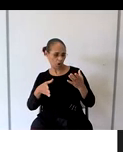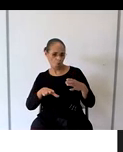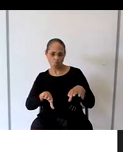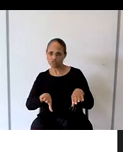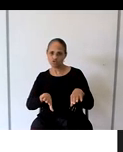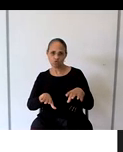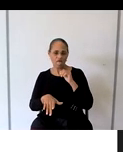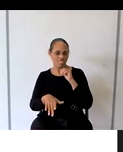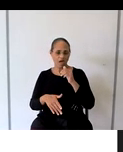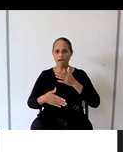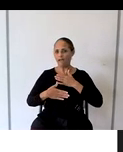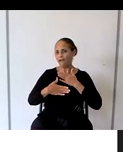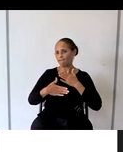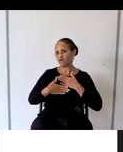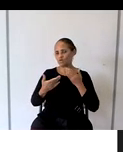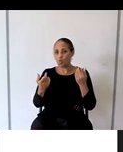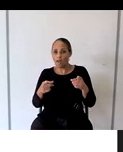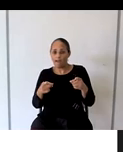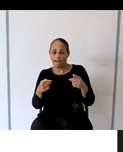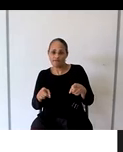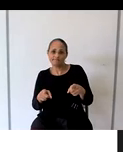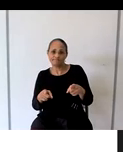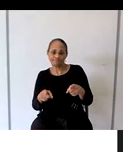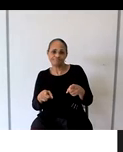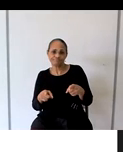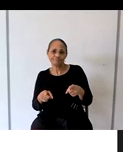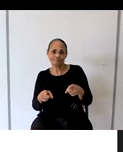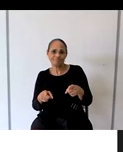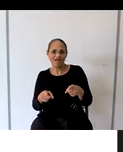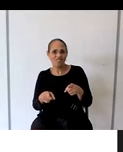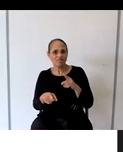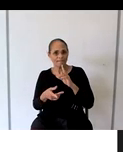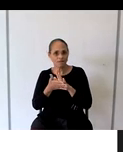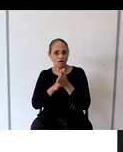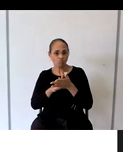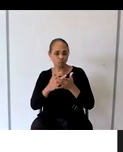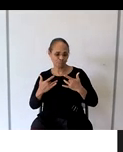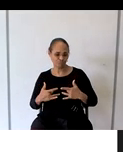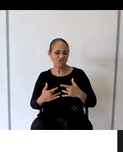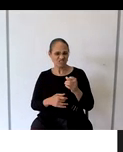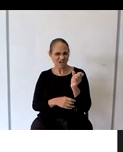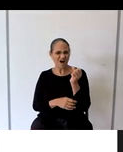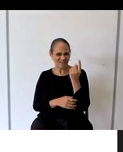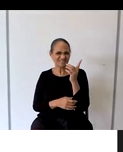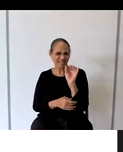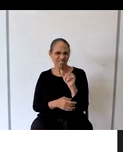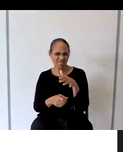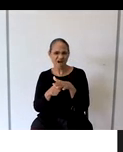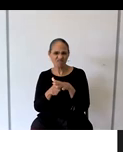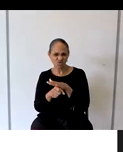or they're not happy with what's happened to them, and they are depressed. So that, yes, I understand fully,